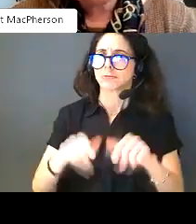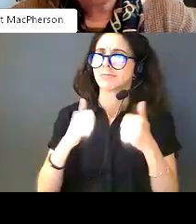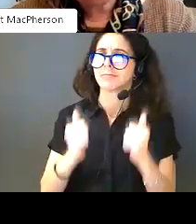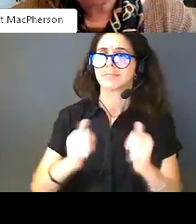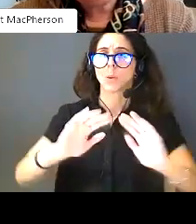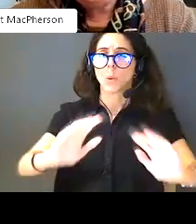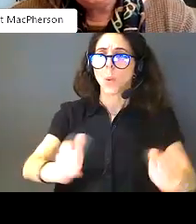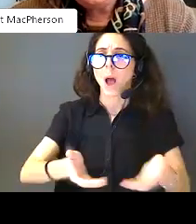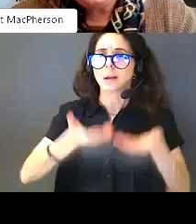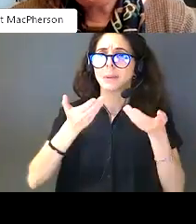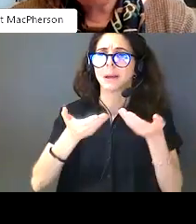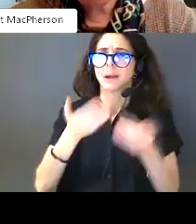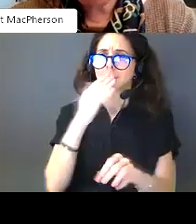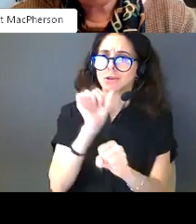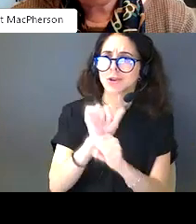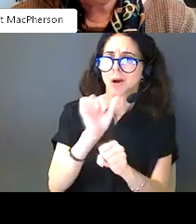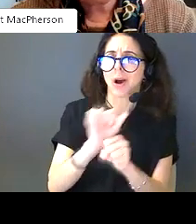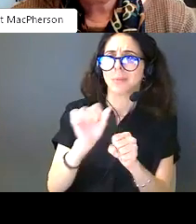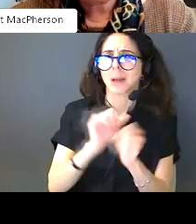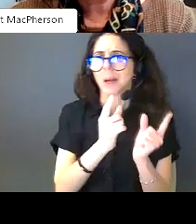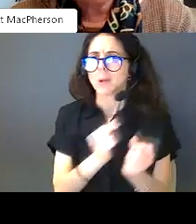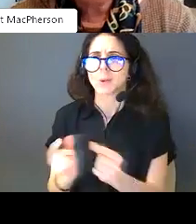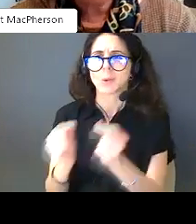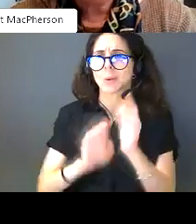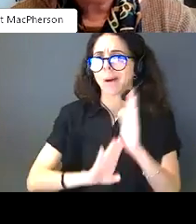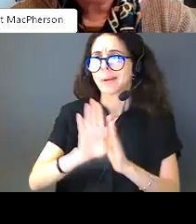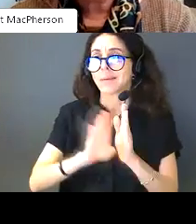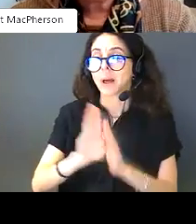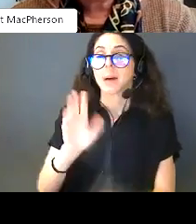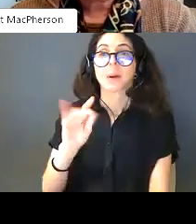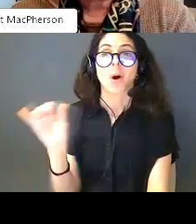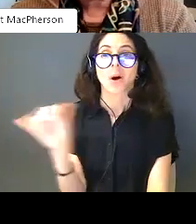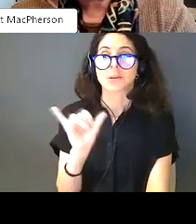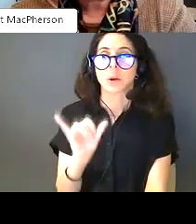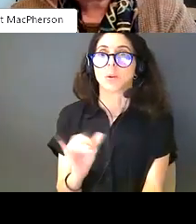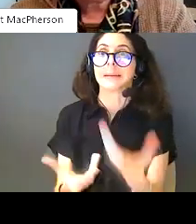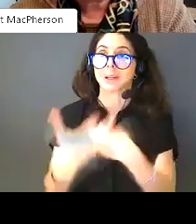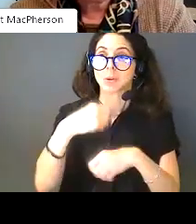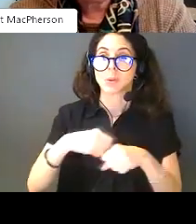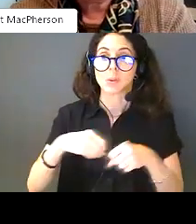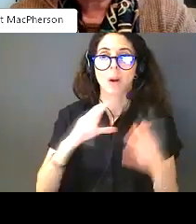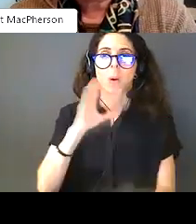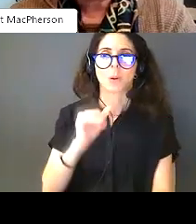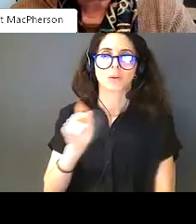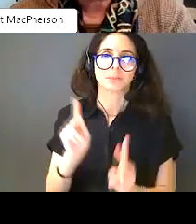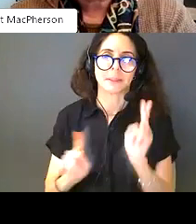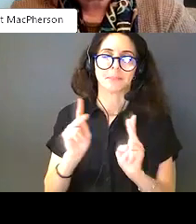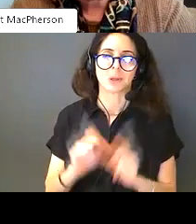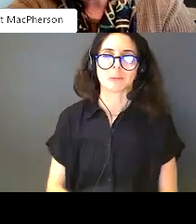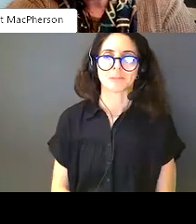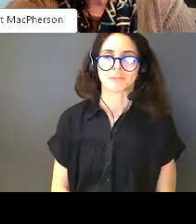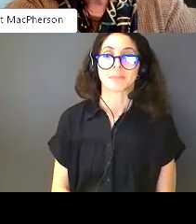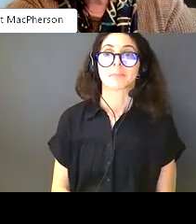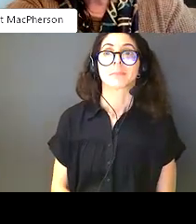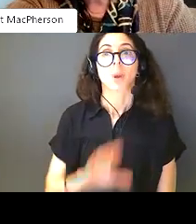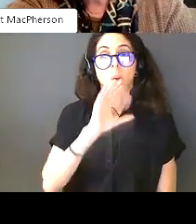and productive and inclusive of older people and the broader community.